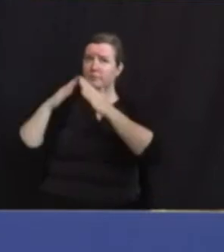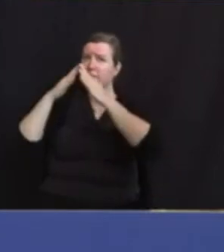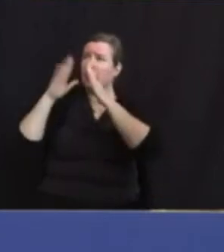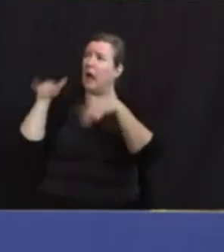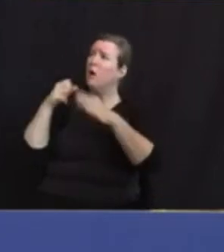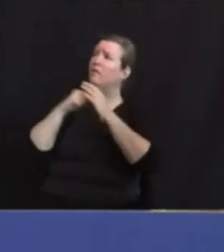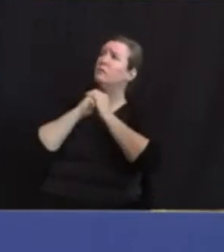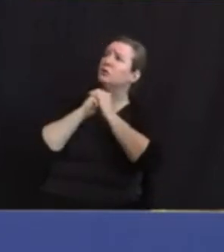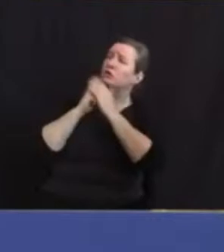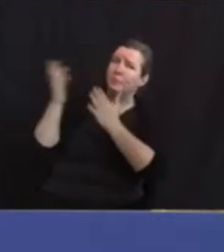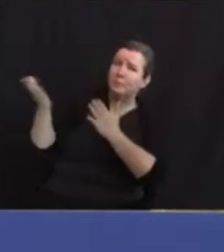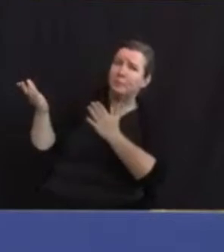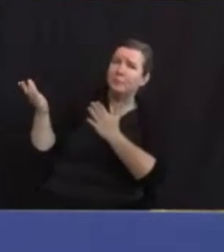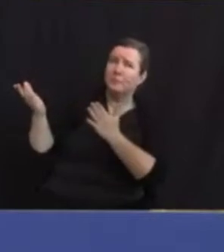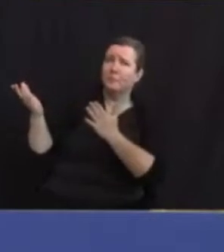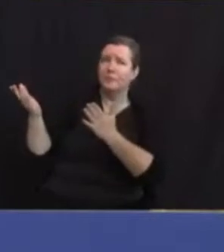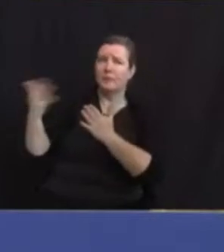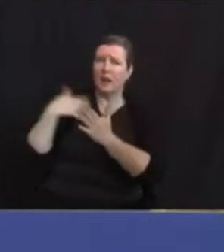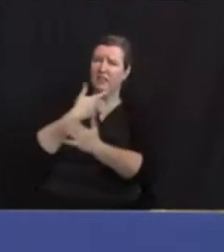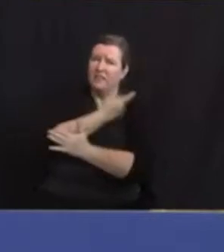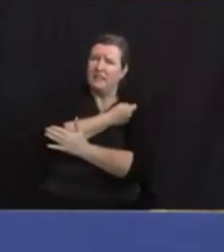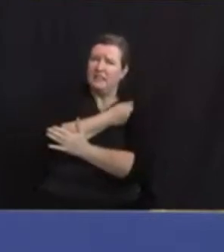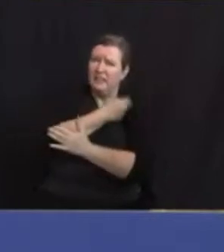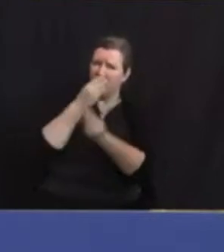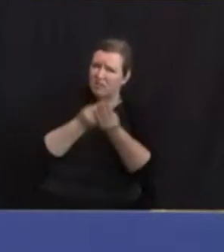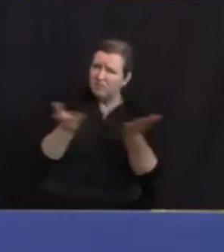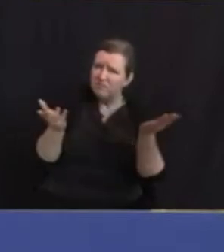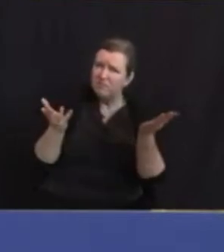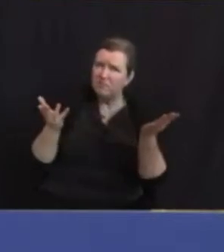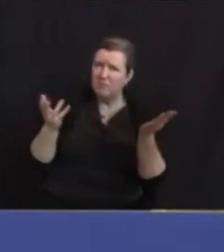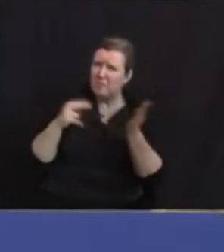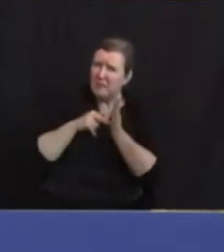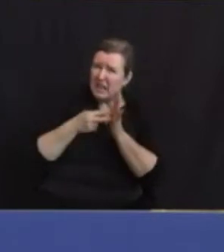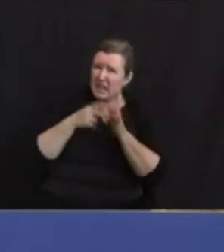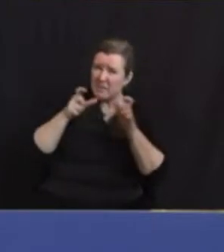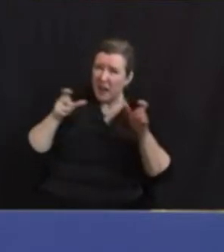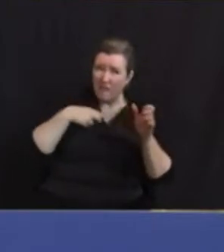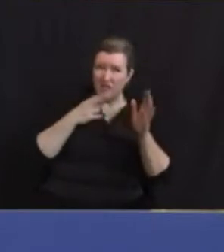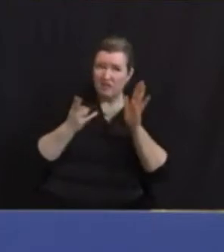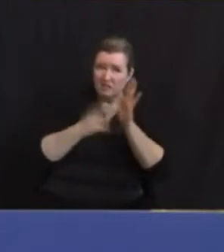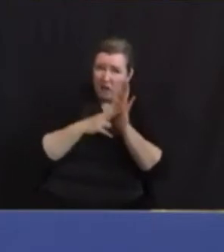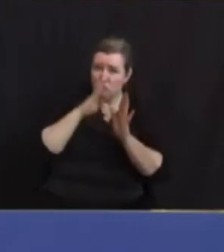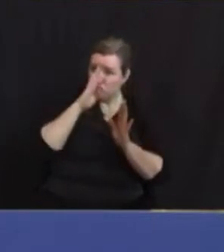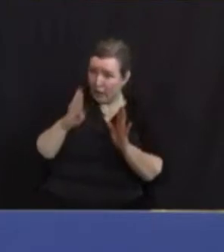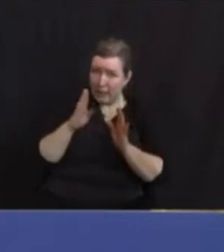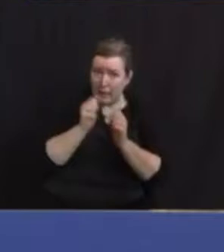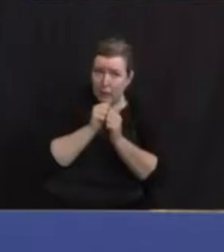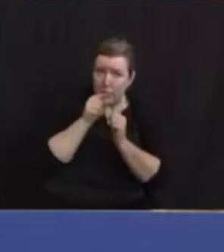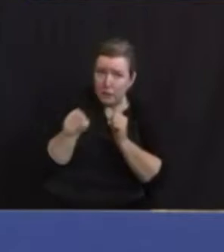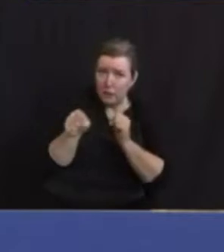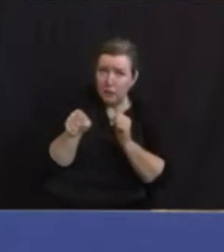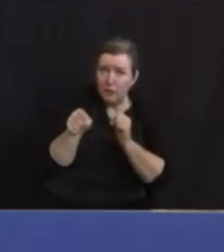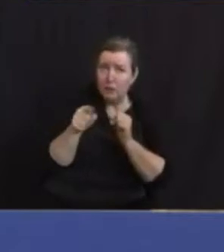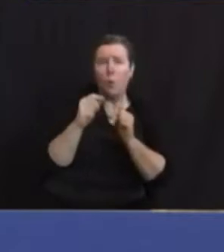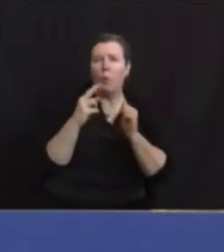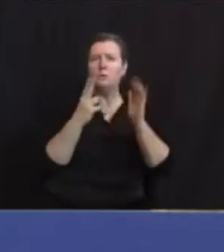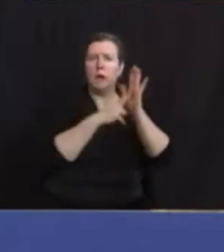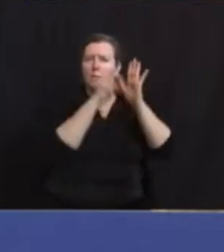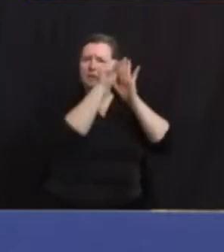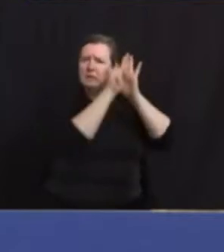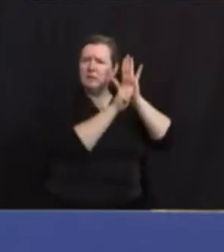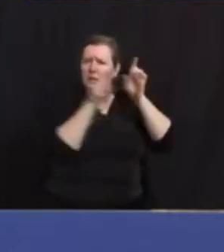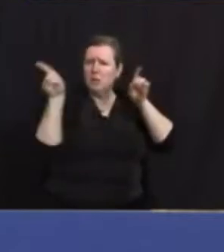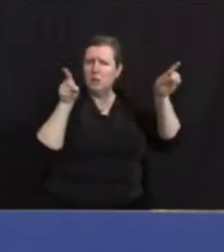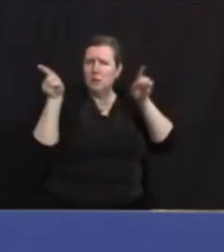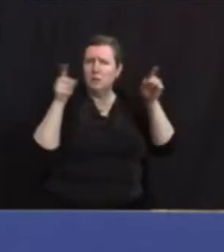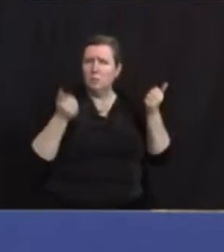through the state directly or through the site? And can anyone go to those houses of worship, or only members